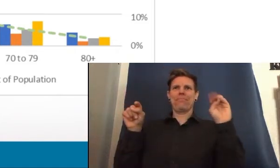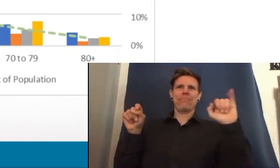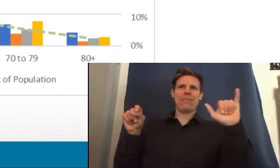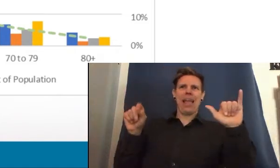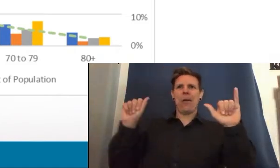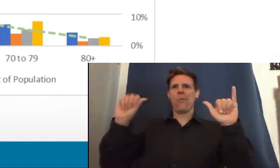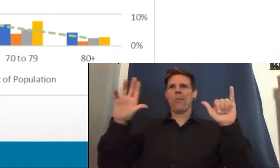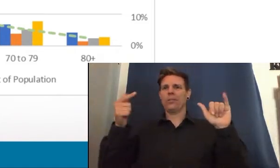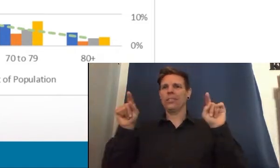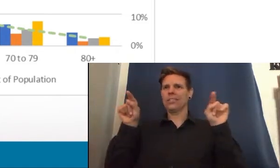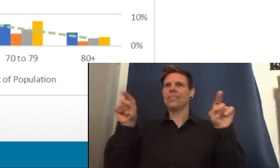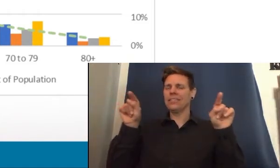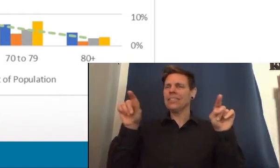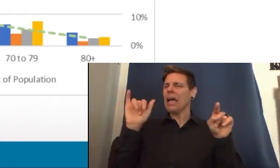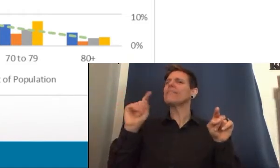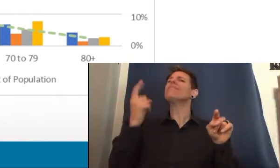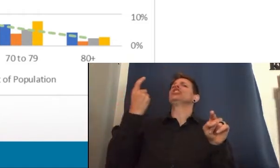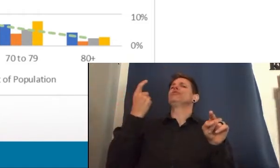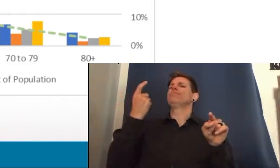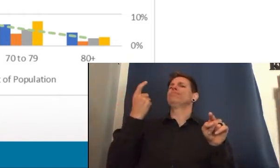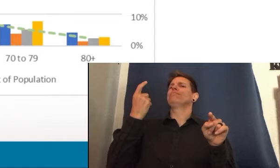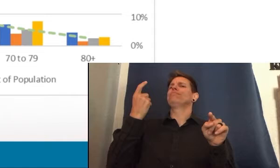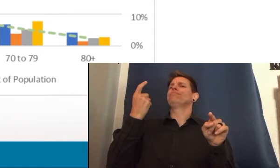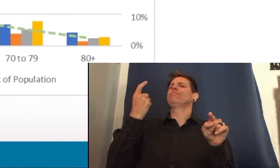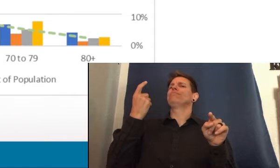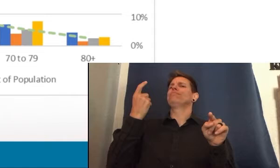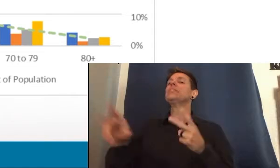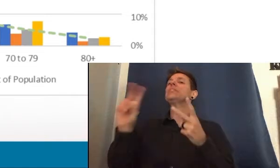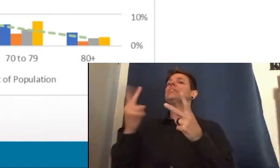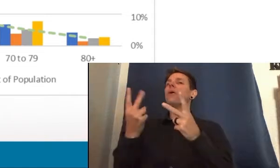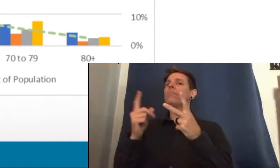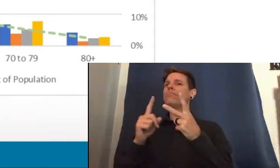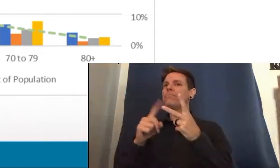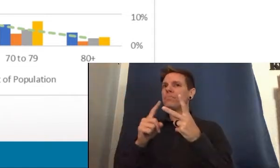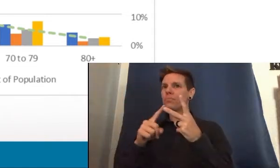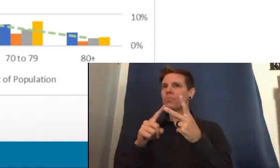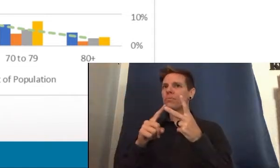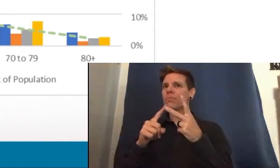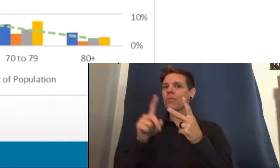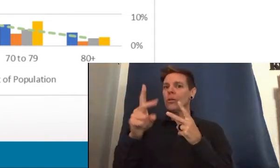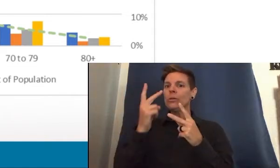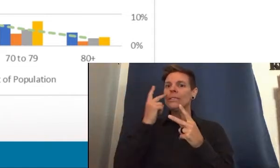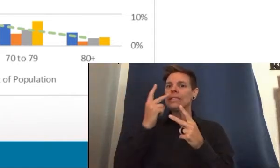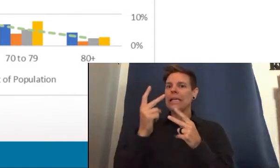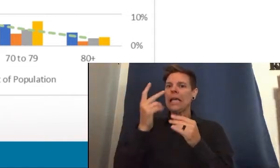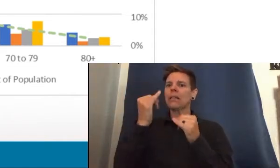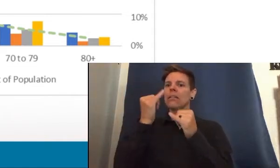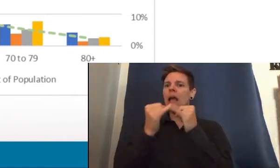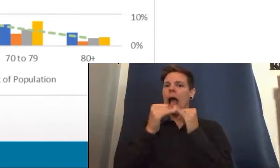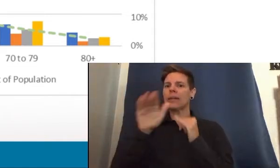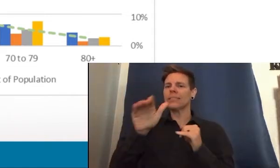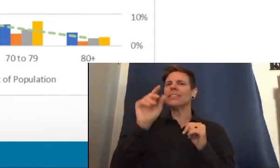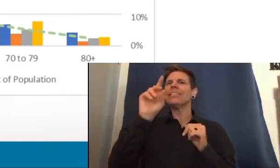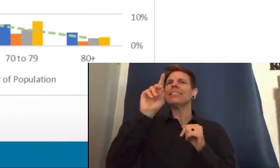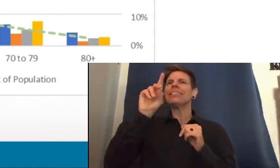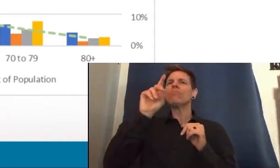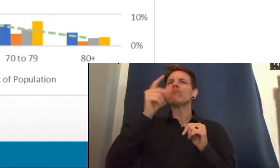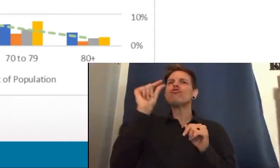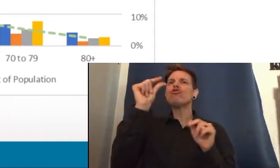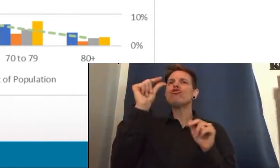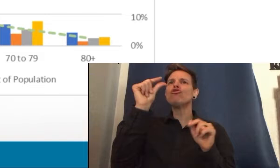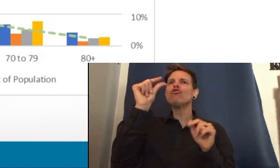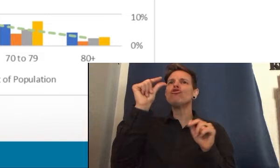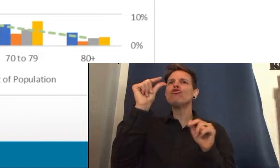at. Now, the second thing to look at is that dotted green line shows you the relative percentage of those age groups in